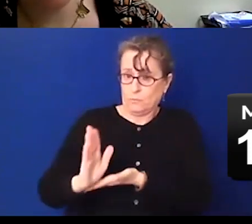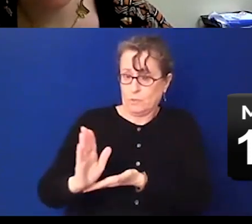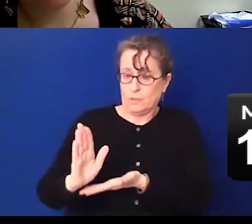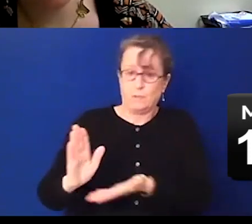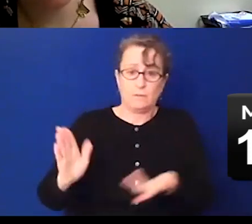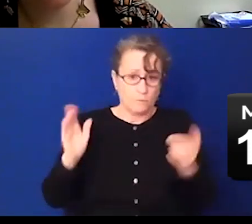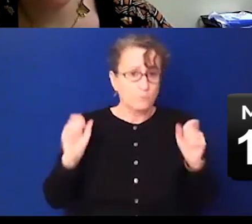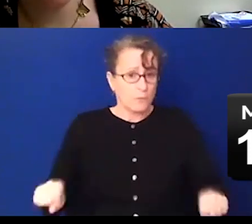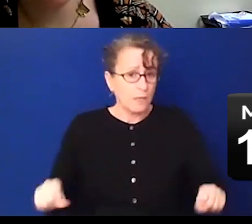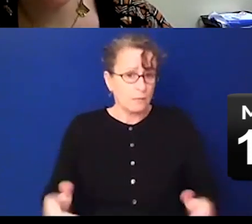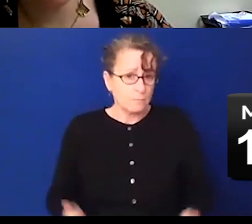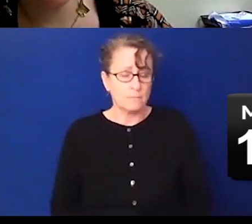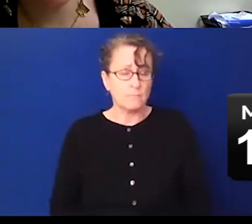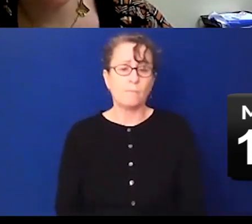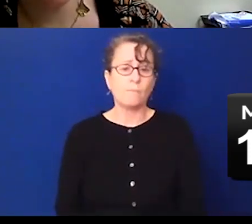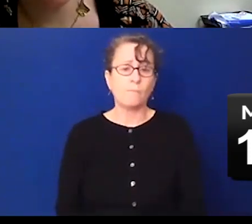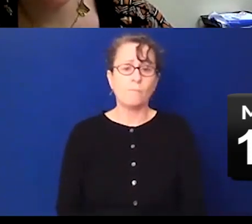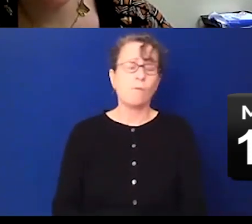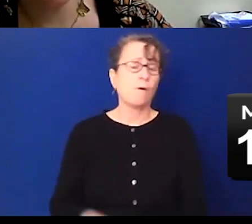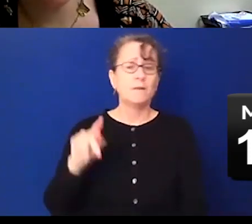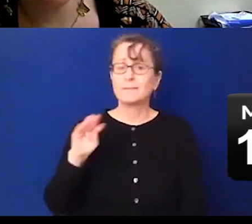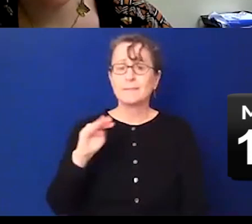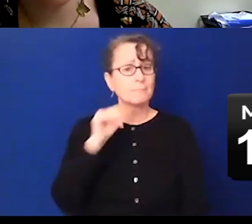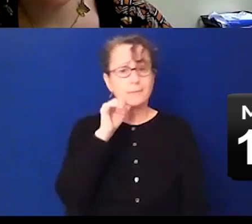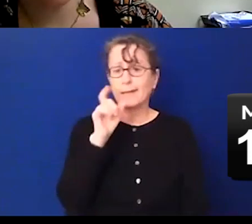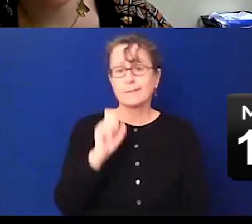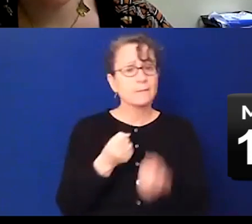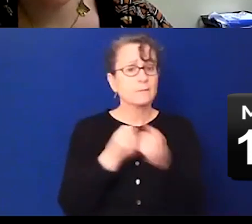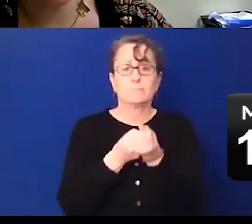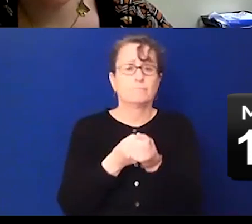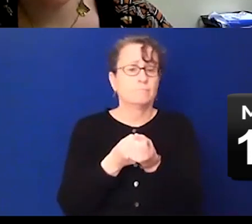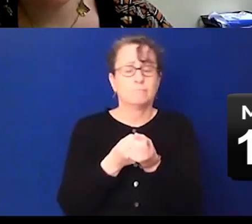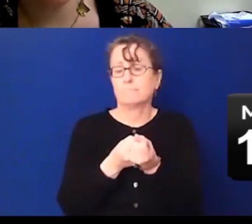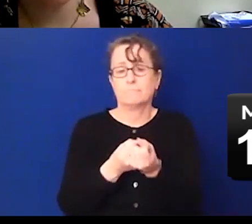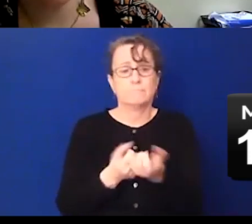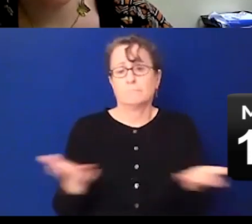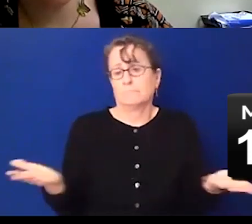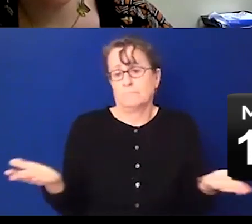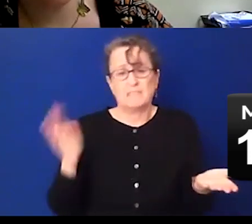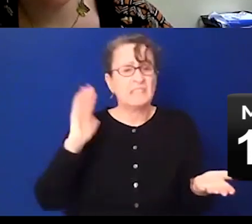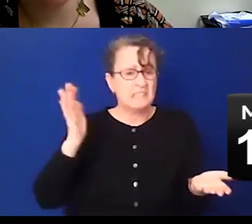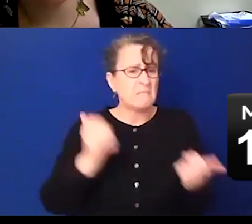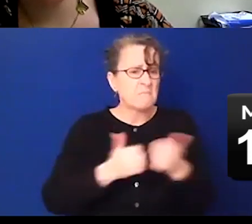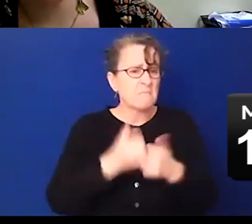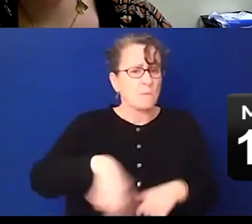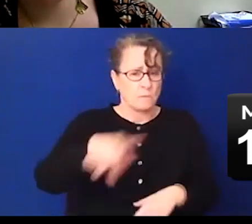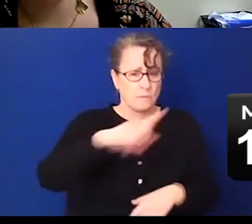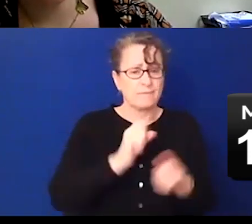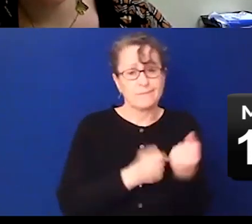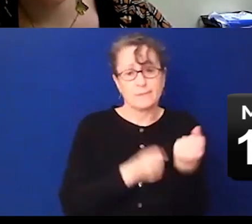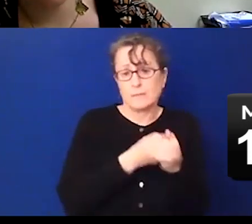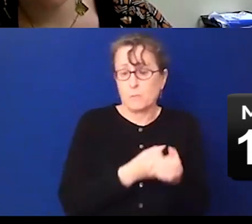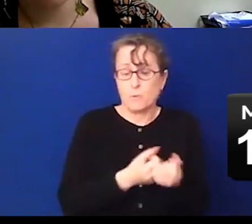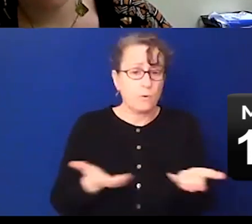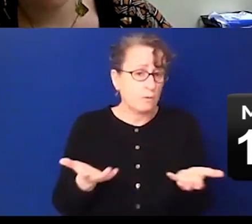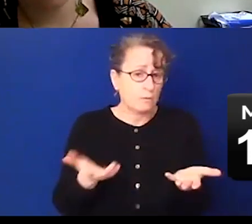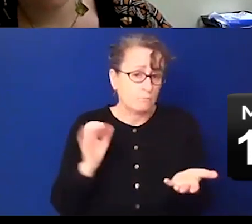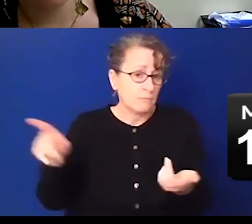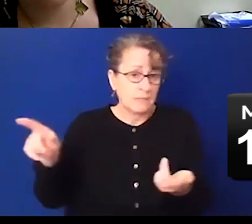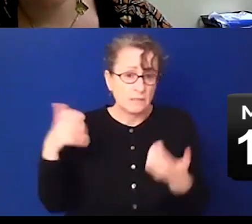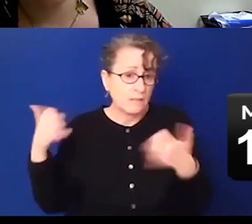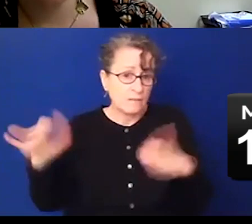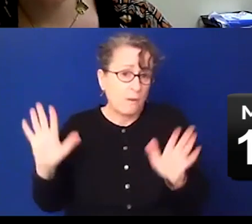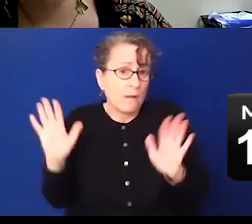can exist. And Tim doesn't have to vote for this, as it seems that there's a consensus building around something that he doesn't necessarily feel excited